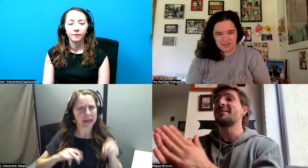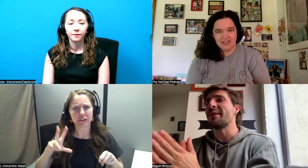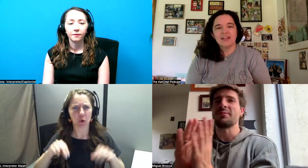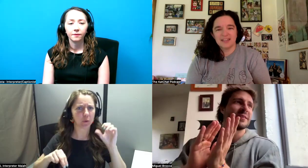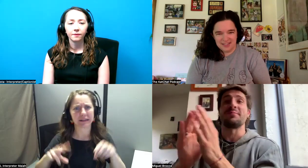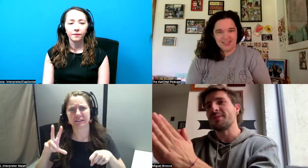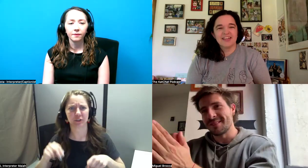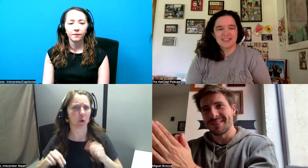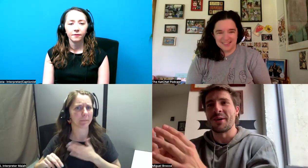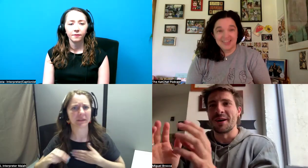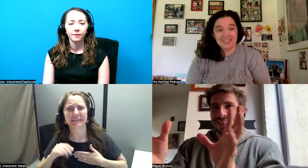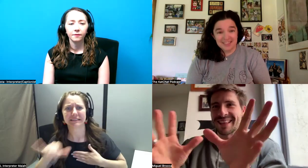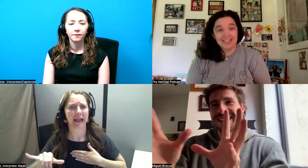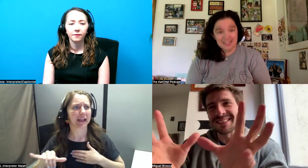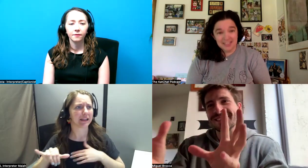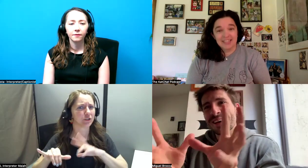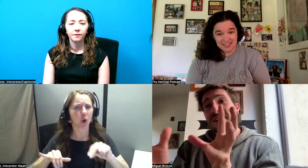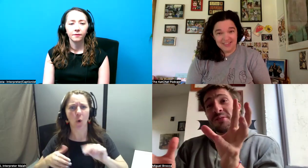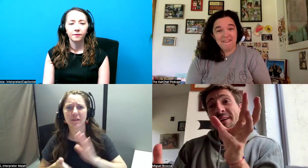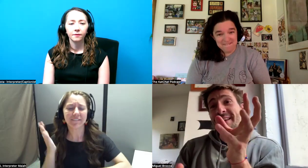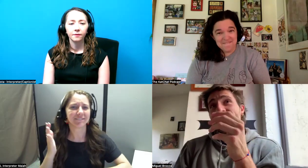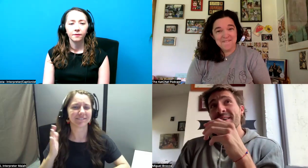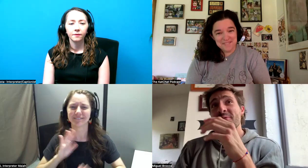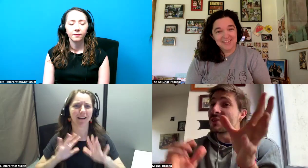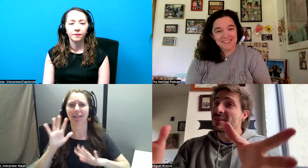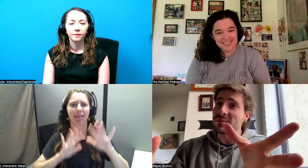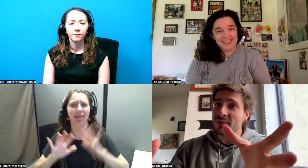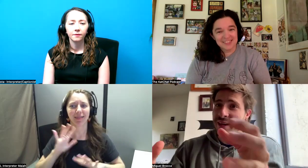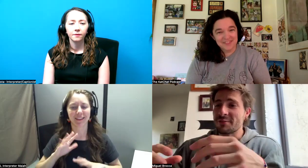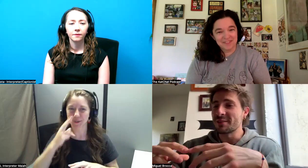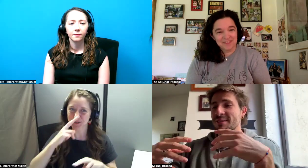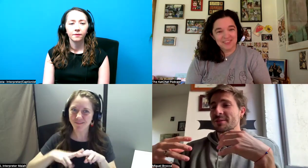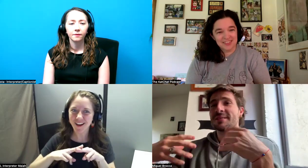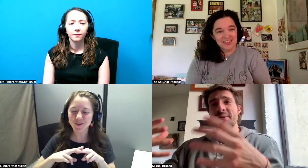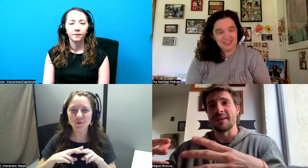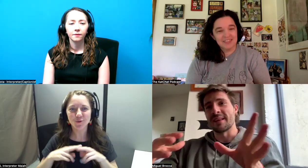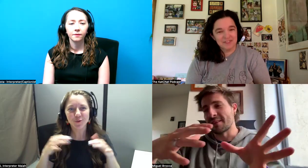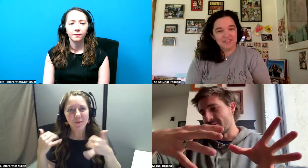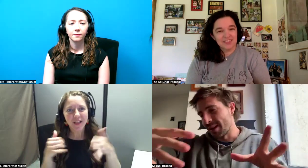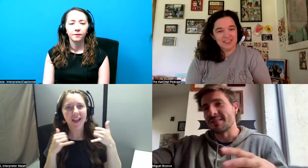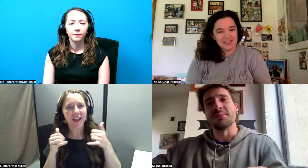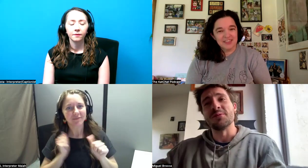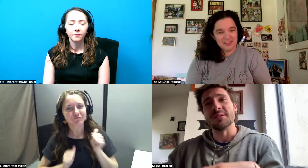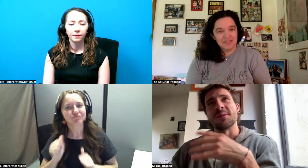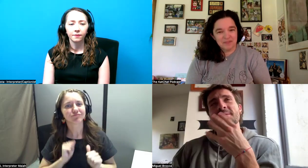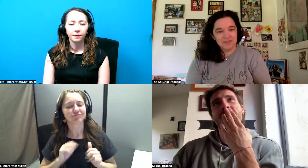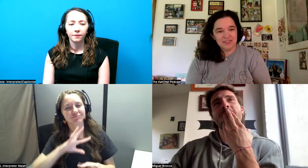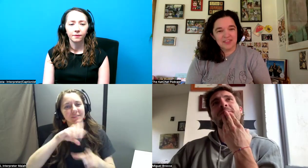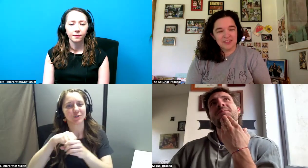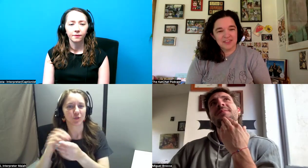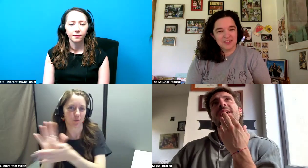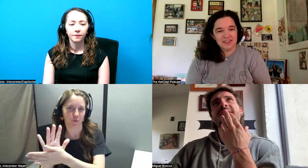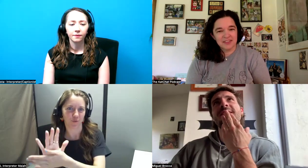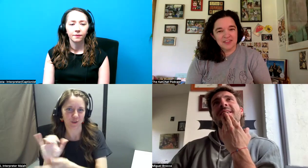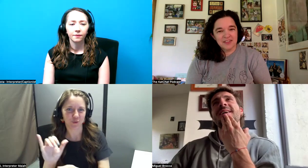no but stay but leave but you know this is really really fun to play and really fun to integrate in like the rest of the movie as well, you know.